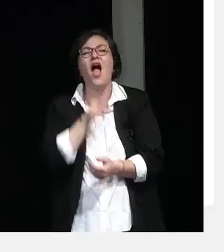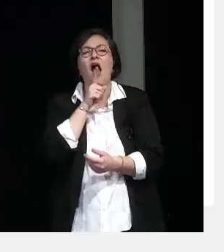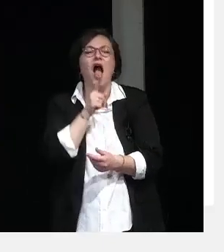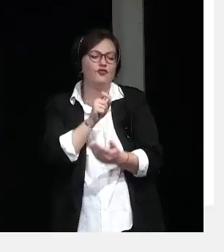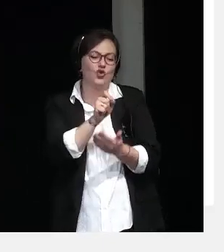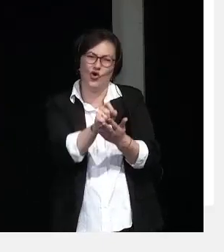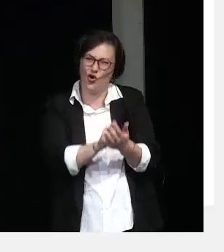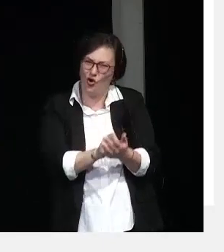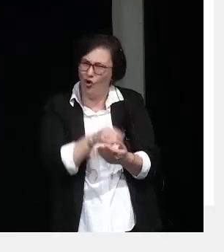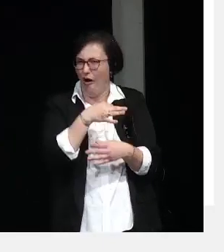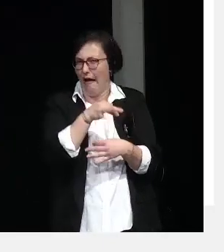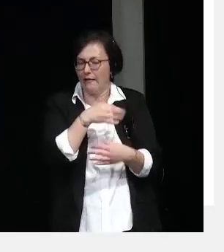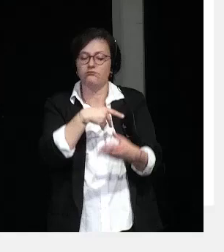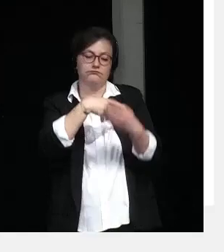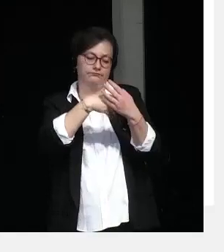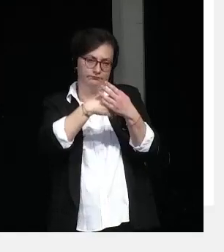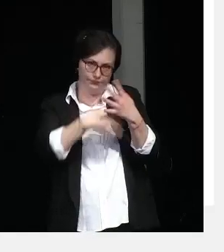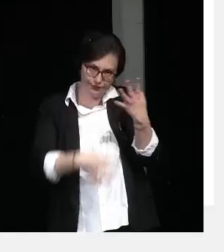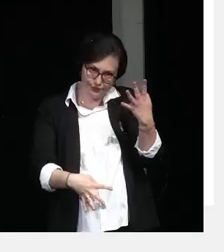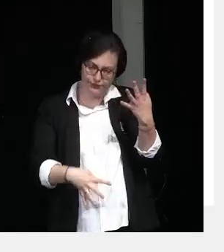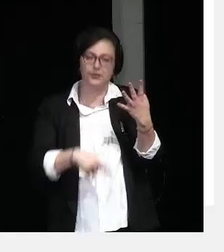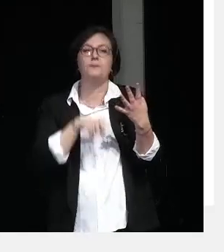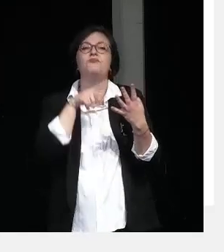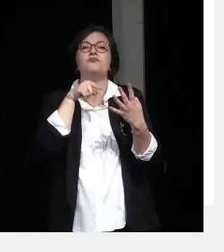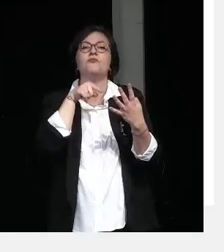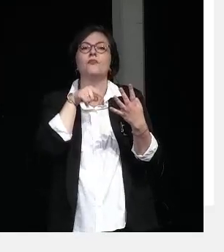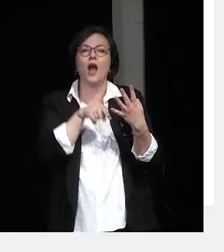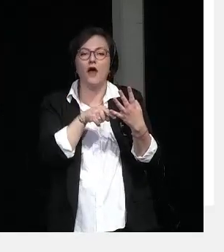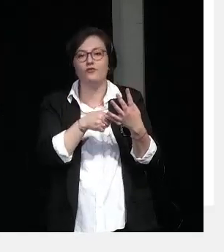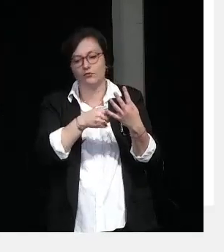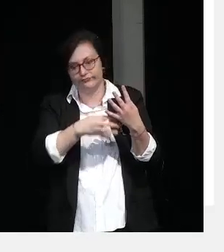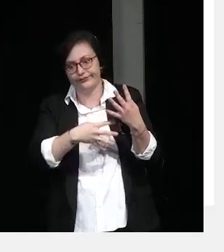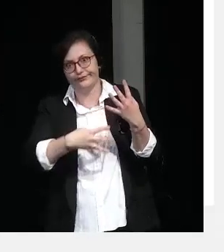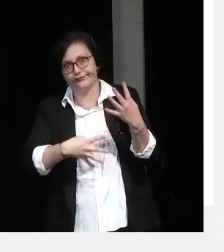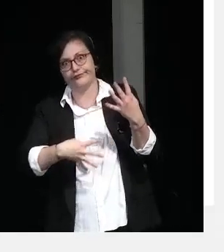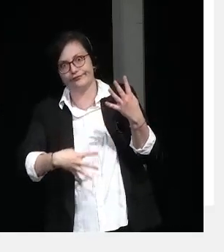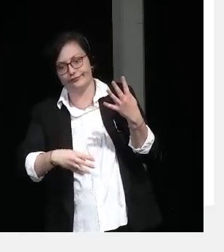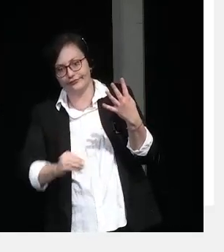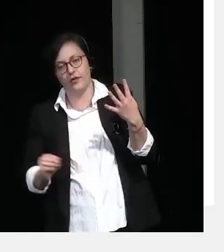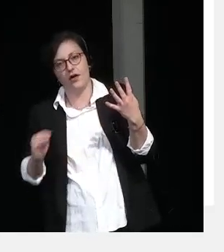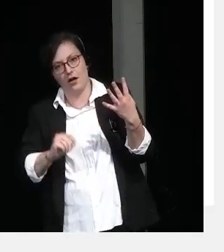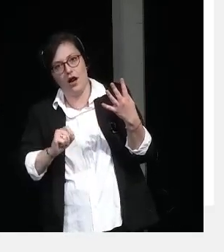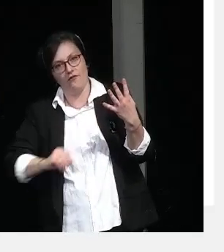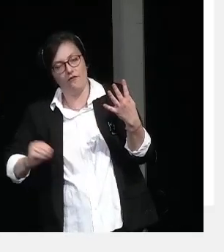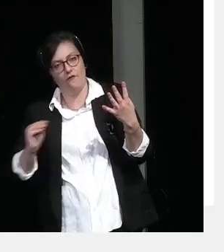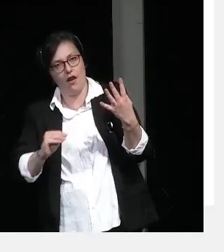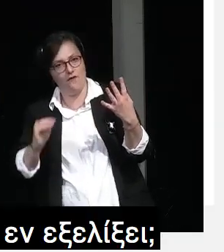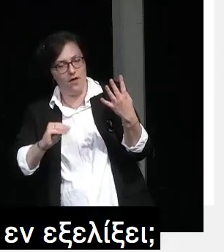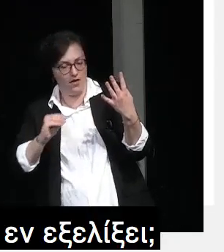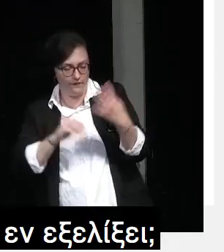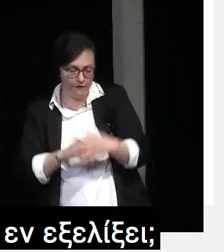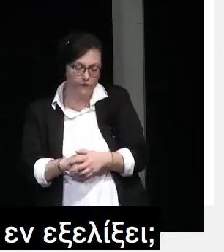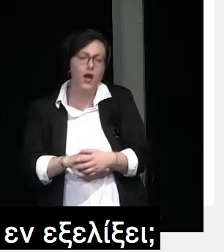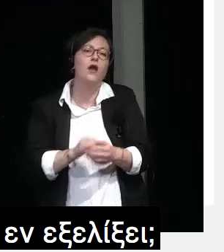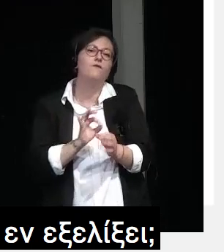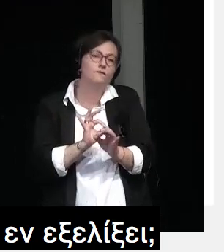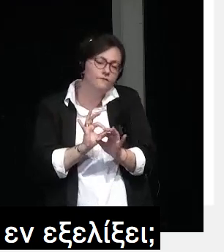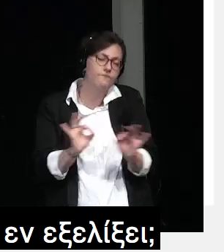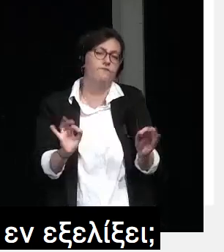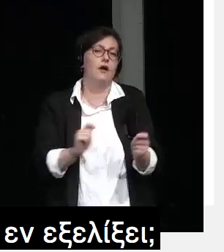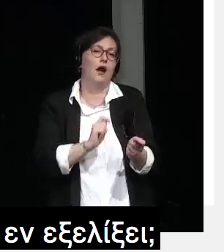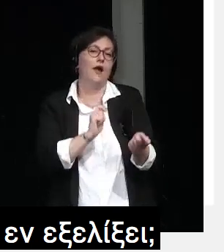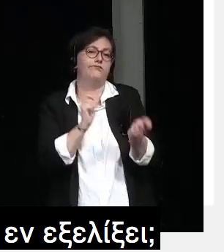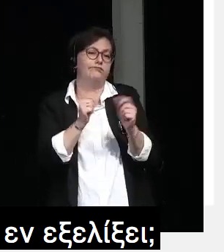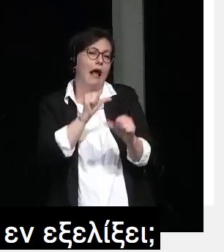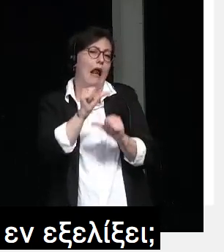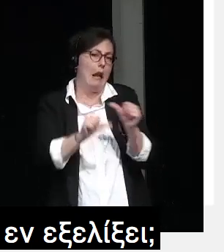growing list, but these are ways that we could try, and how do you try and fund those? And what are things that can be built